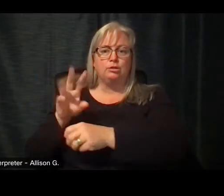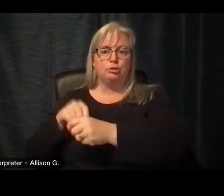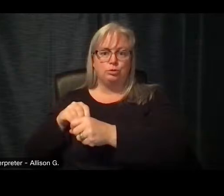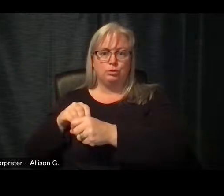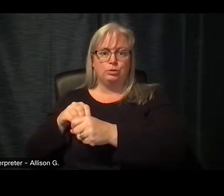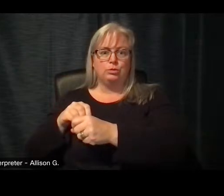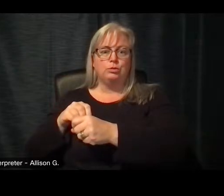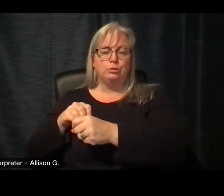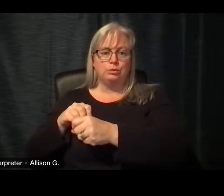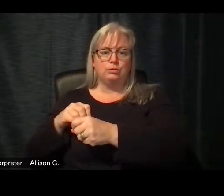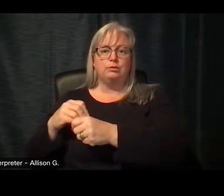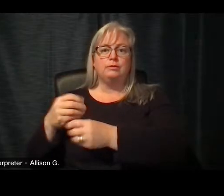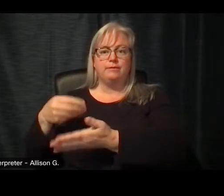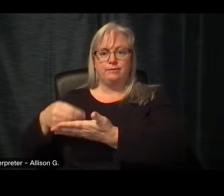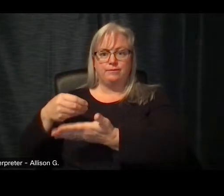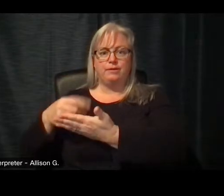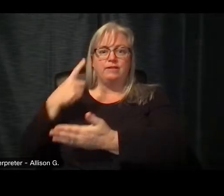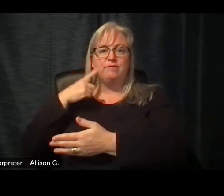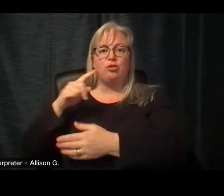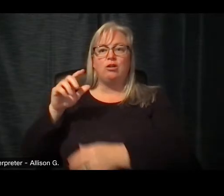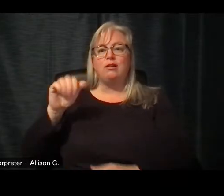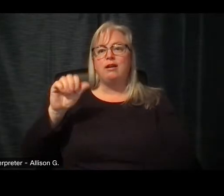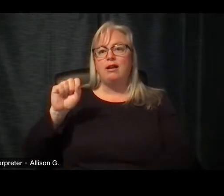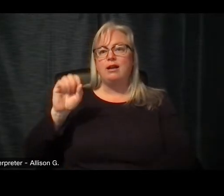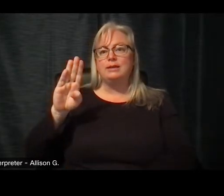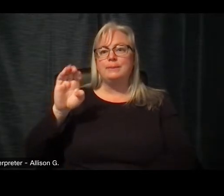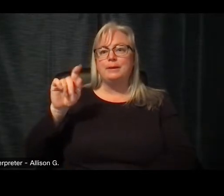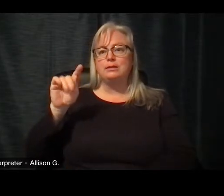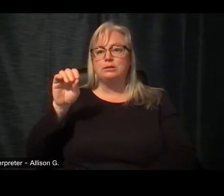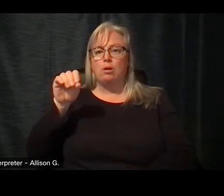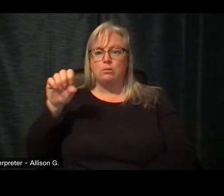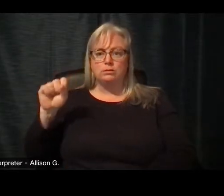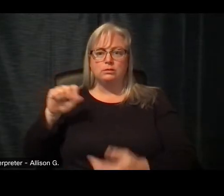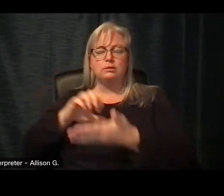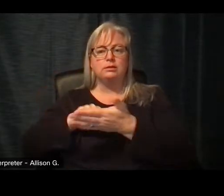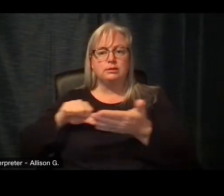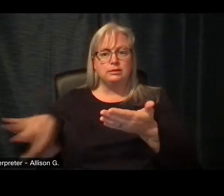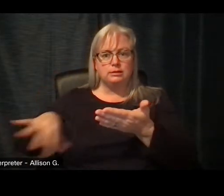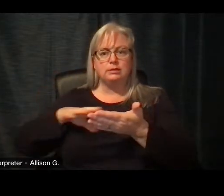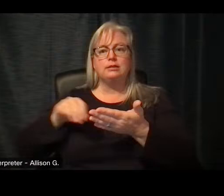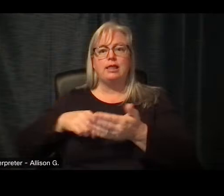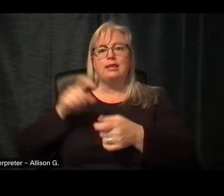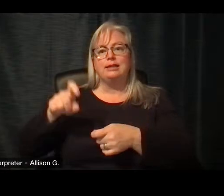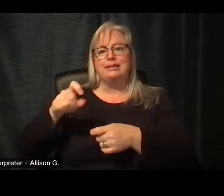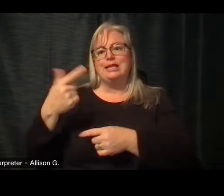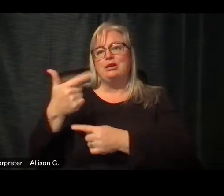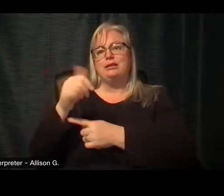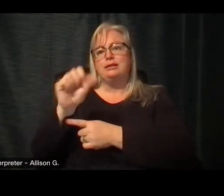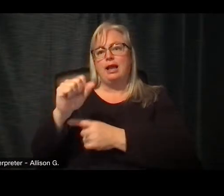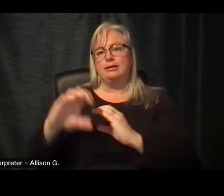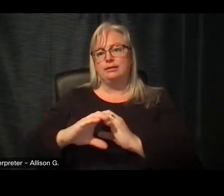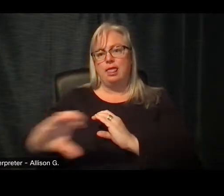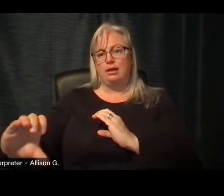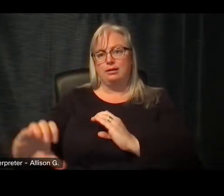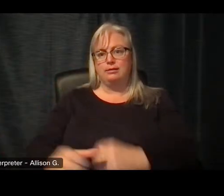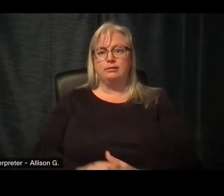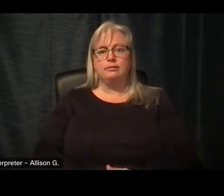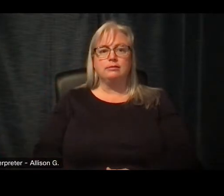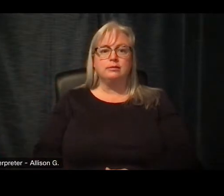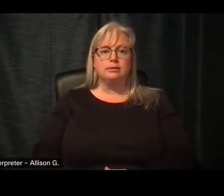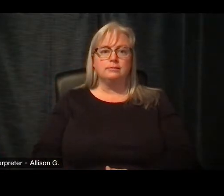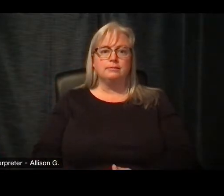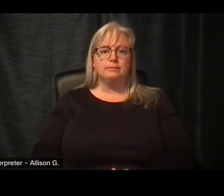the funds for asbestos abatement and the necessary gas line.